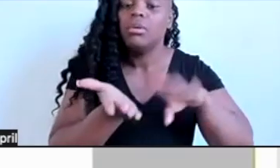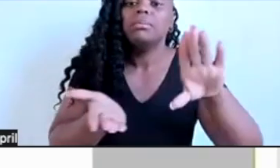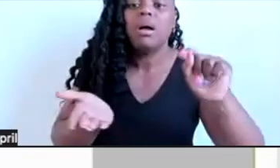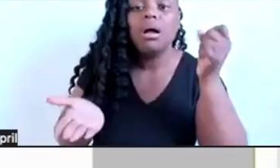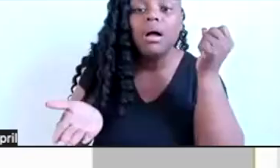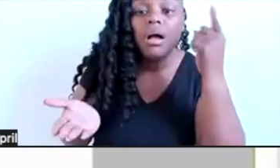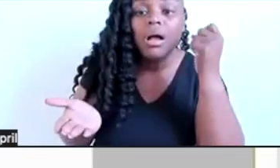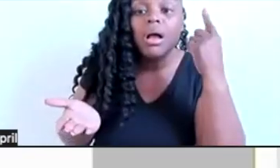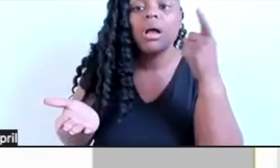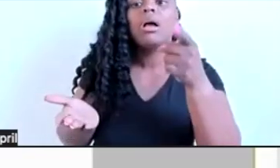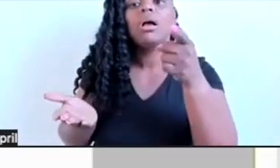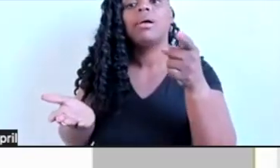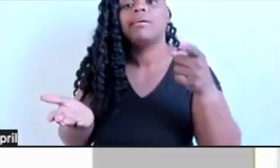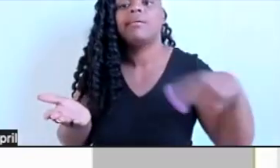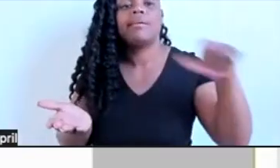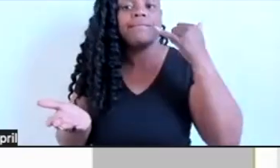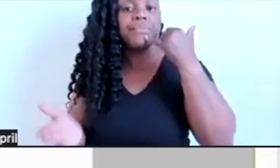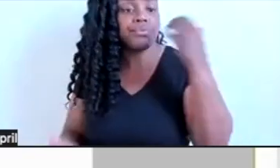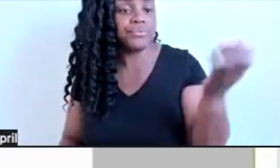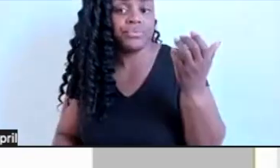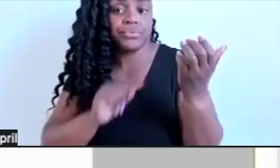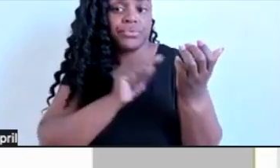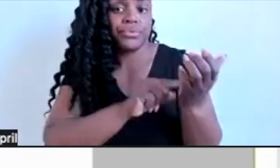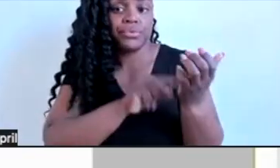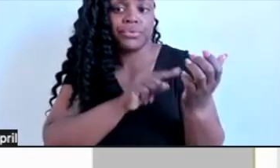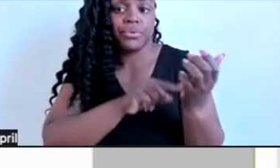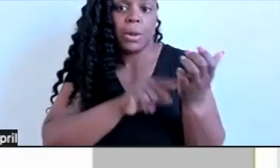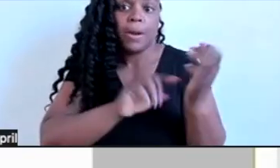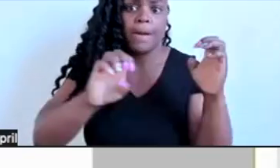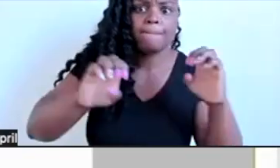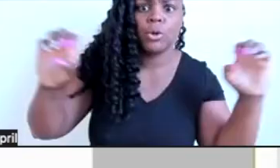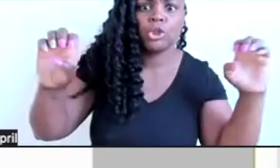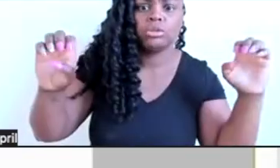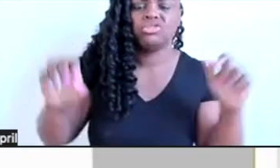on. Instructions are listed in the Earthquake Safety Resources document.